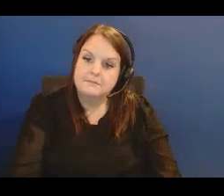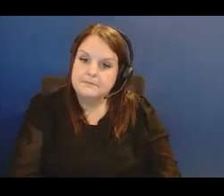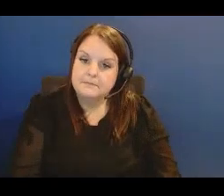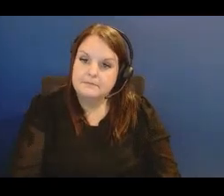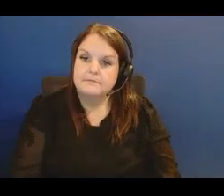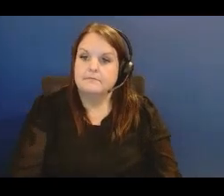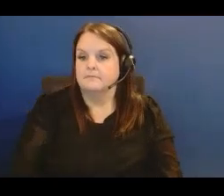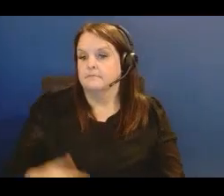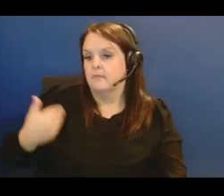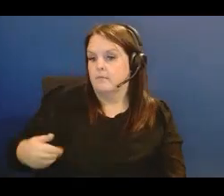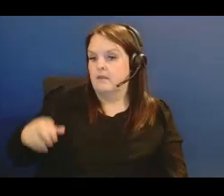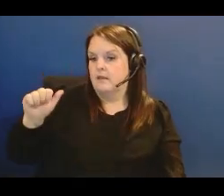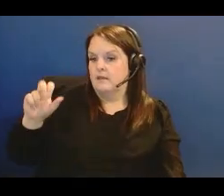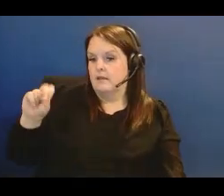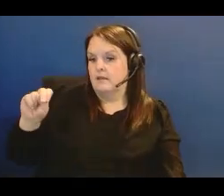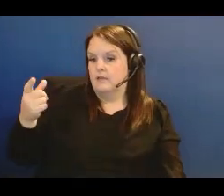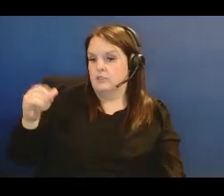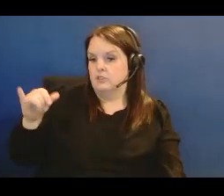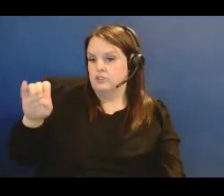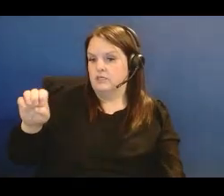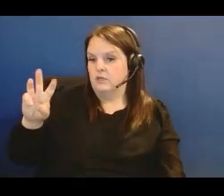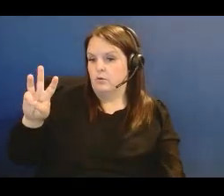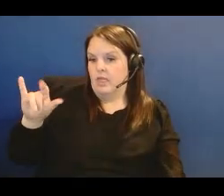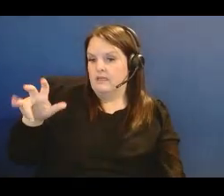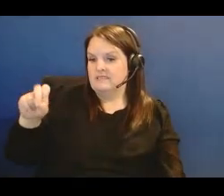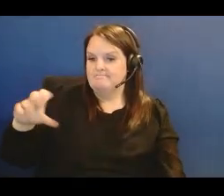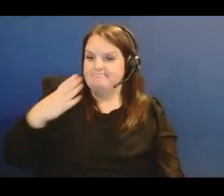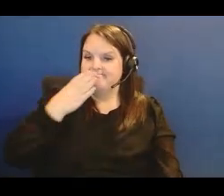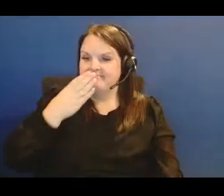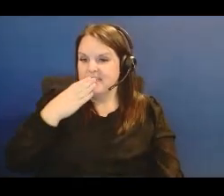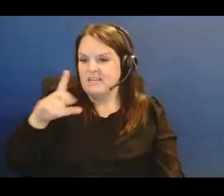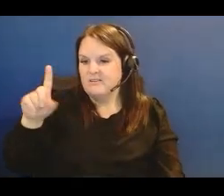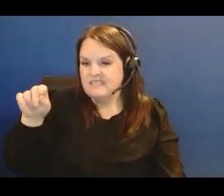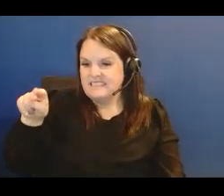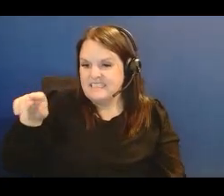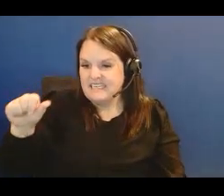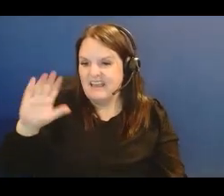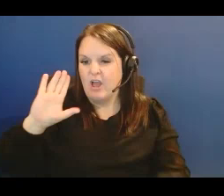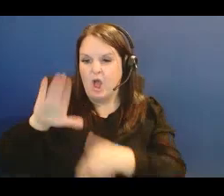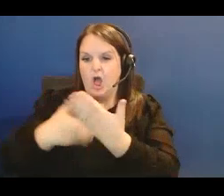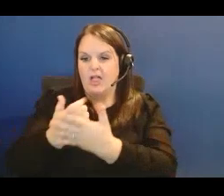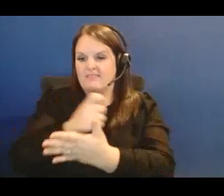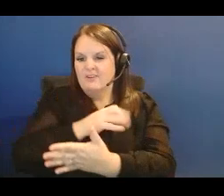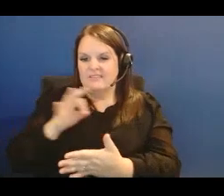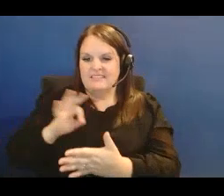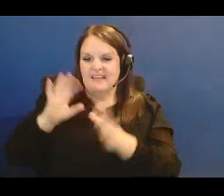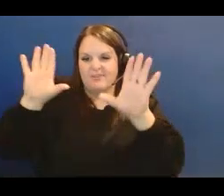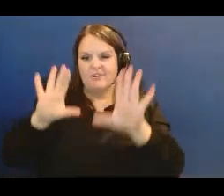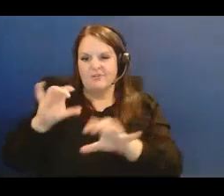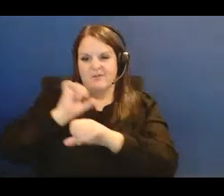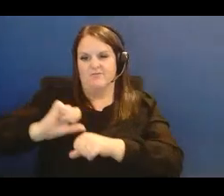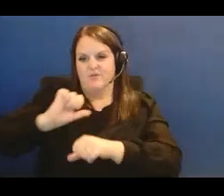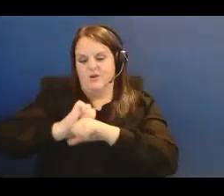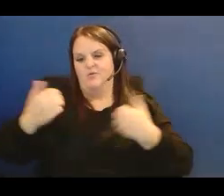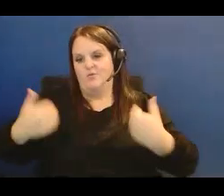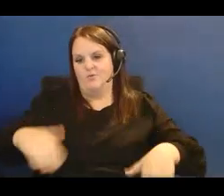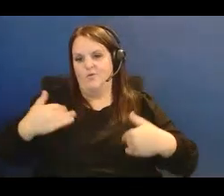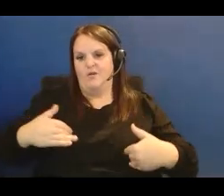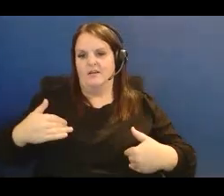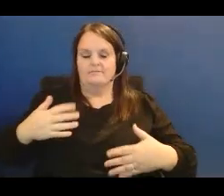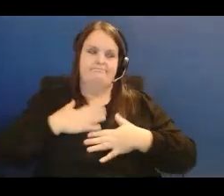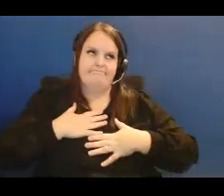This is Angie Wilson. I just wanted to thank you, Tina, and all of your staff for such a great job. It's just a lot to